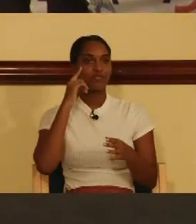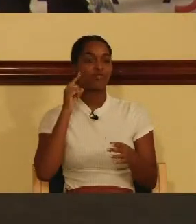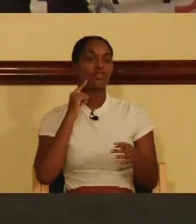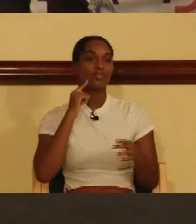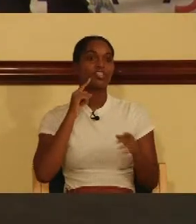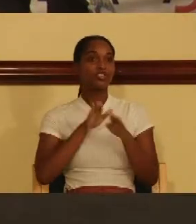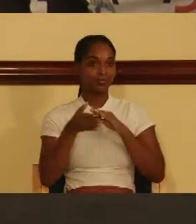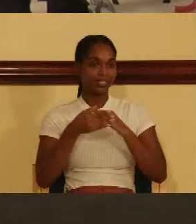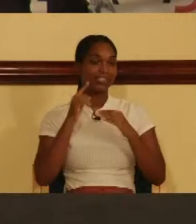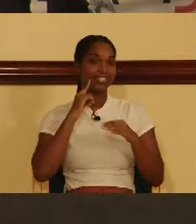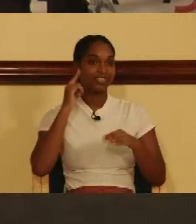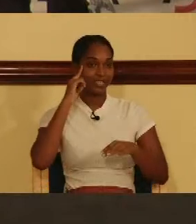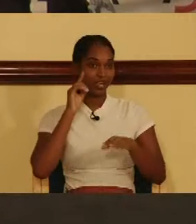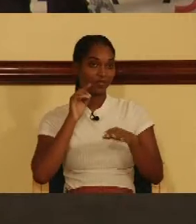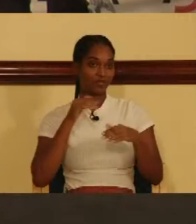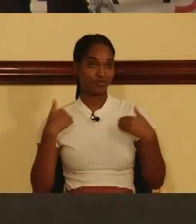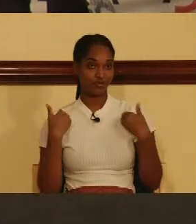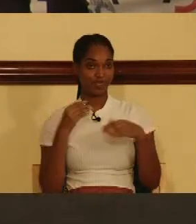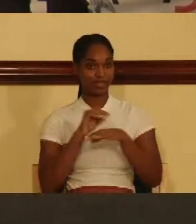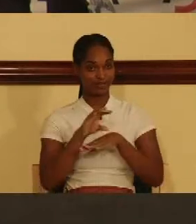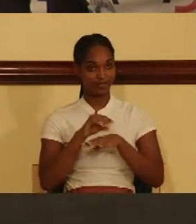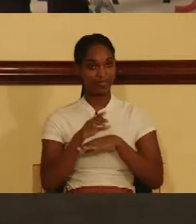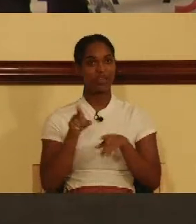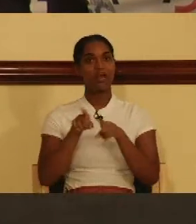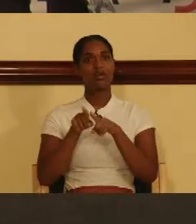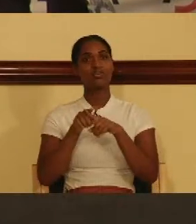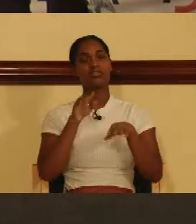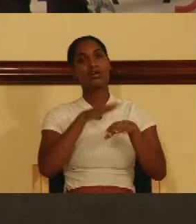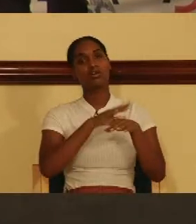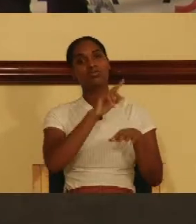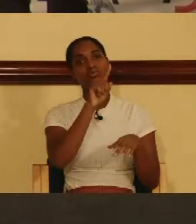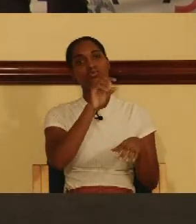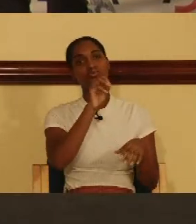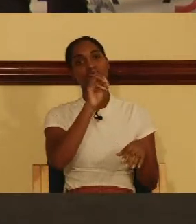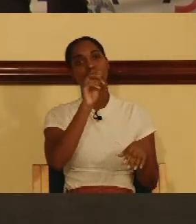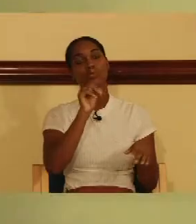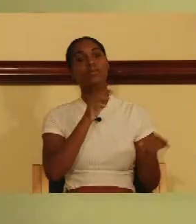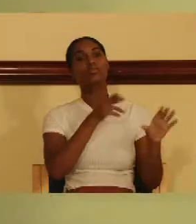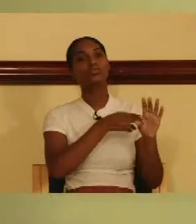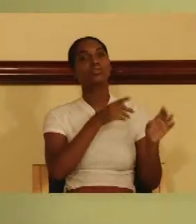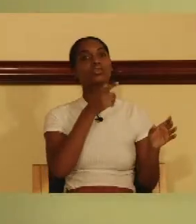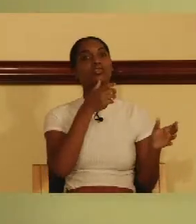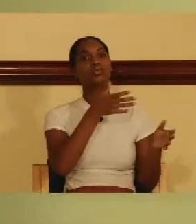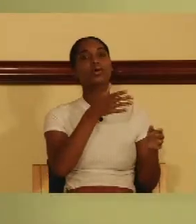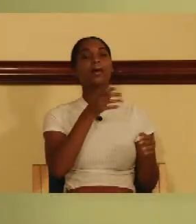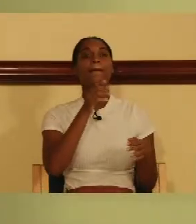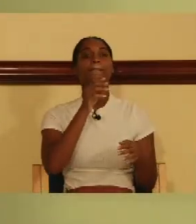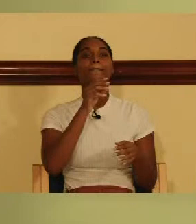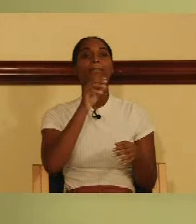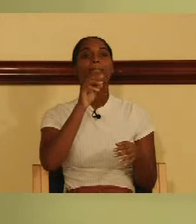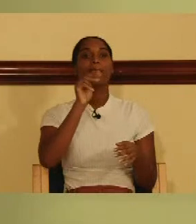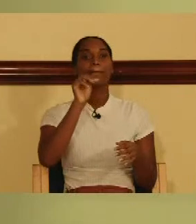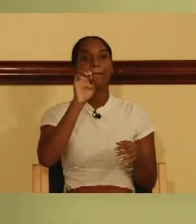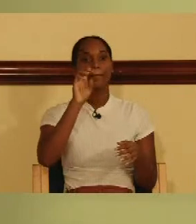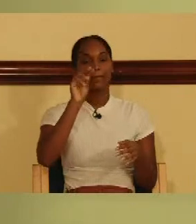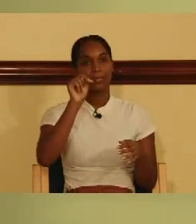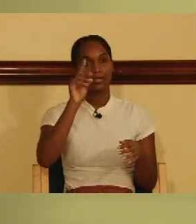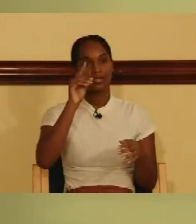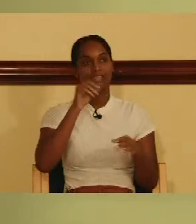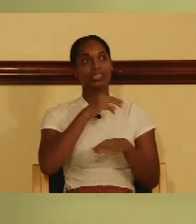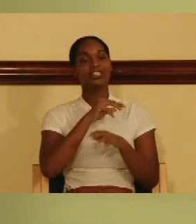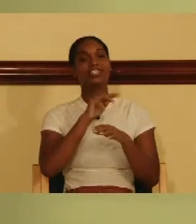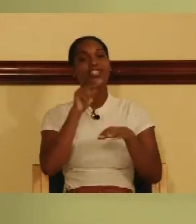Youth Advocacy. And also on Zoom joining us is Ms. Yannick Mendez, National Youth Advisory